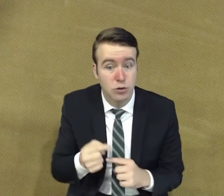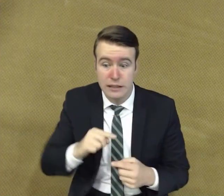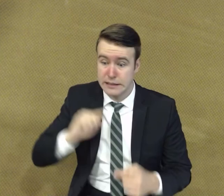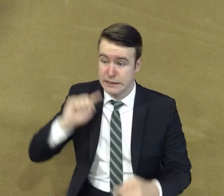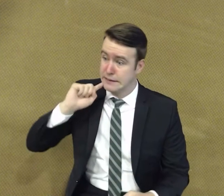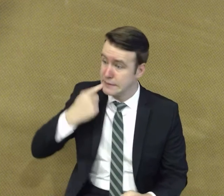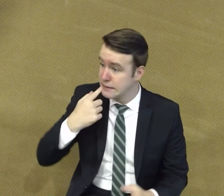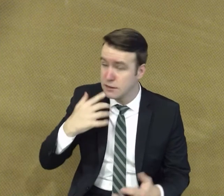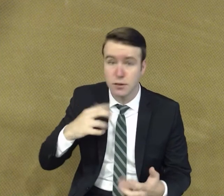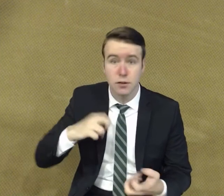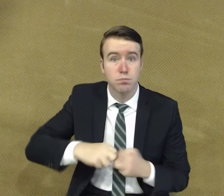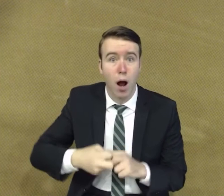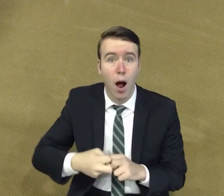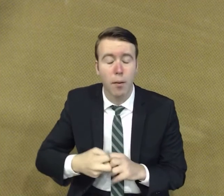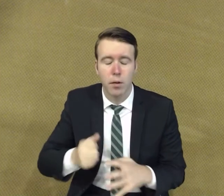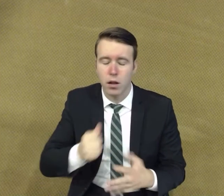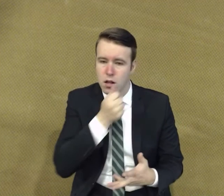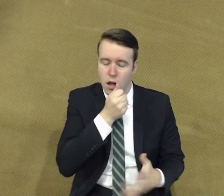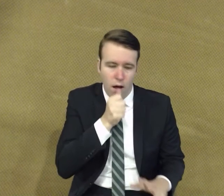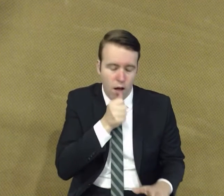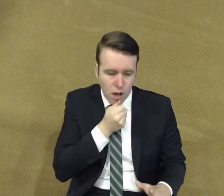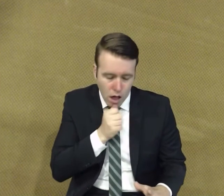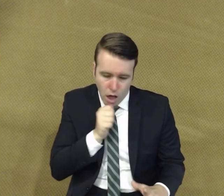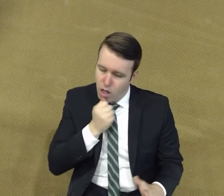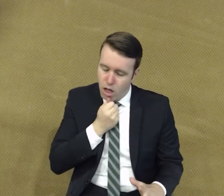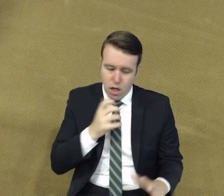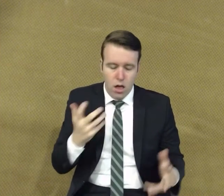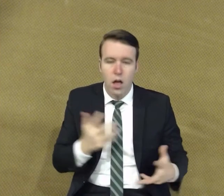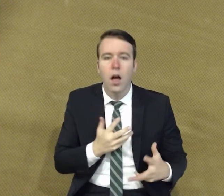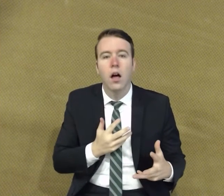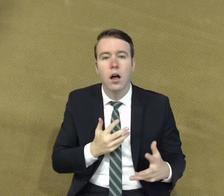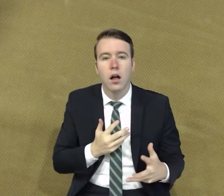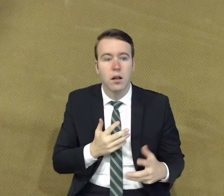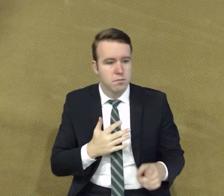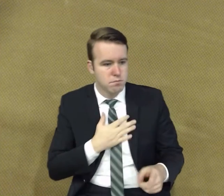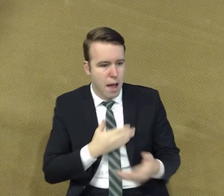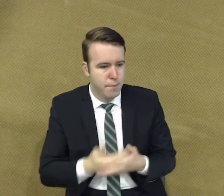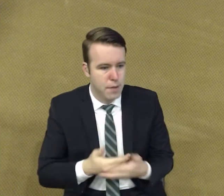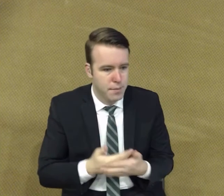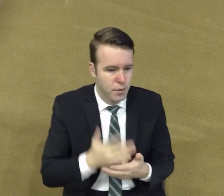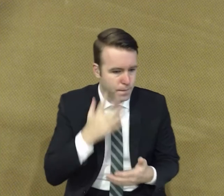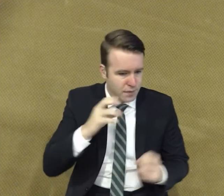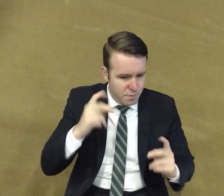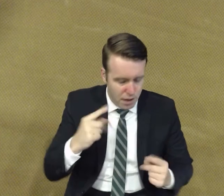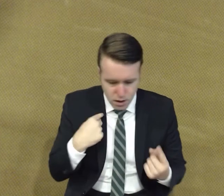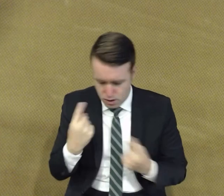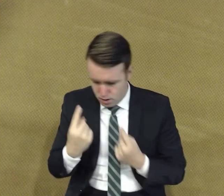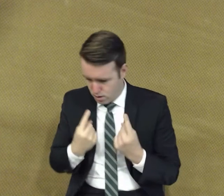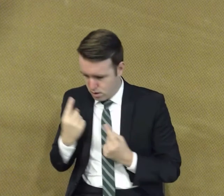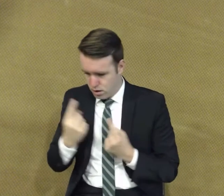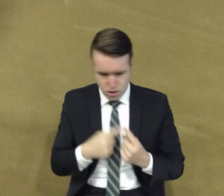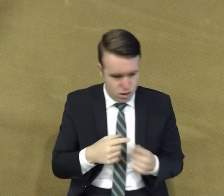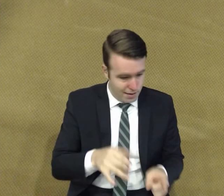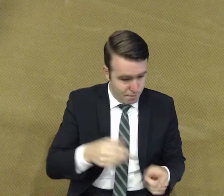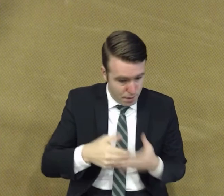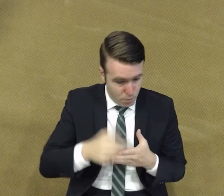child. The agony, the wonder, is he or she, my baby, going to come out of this without